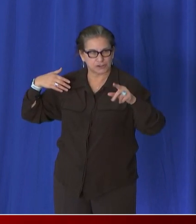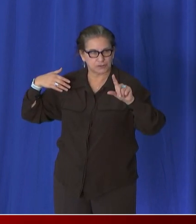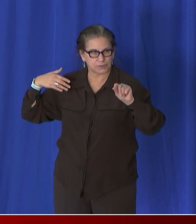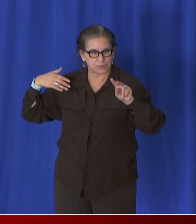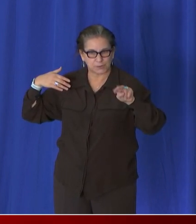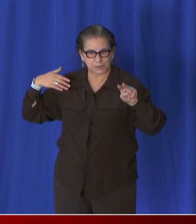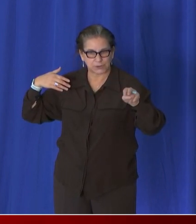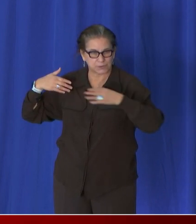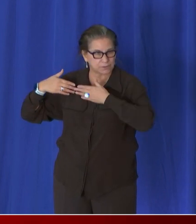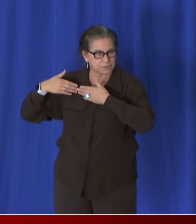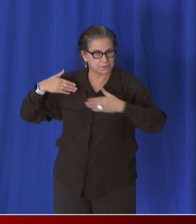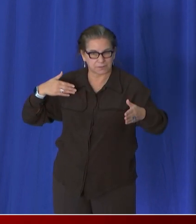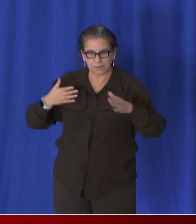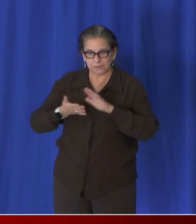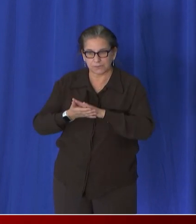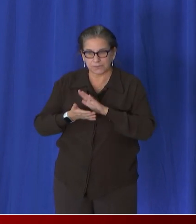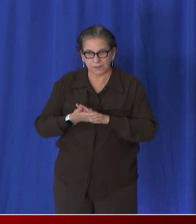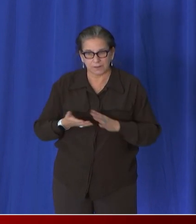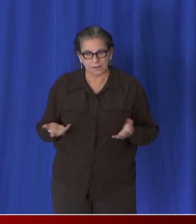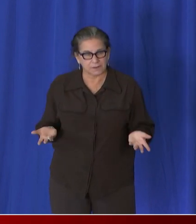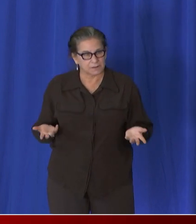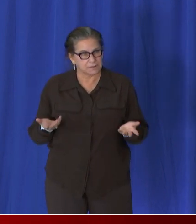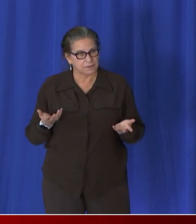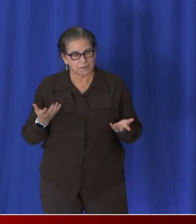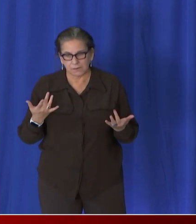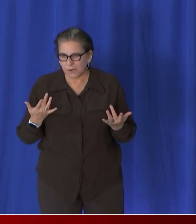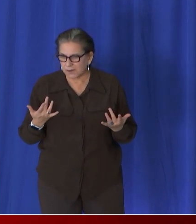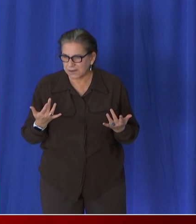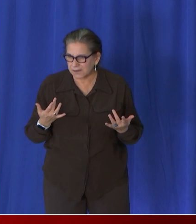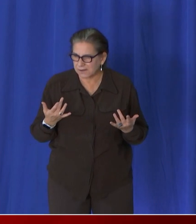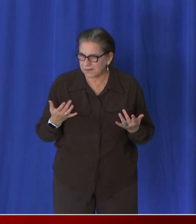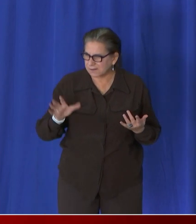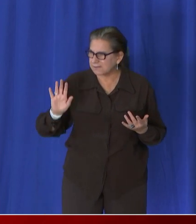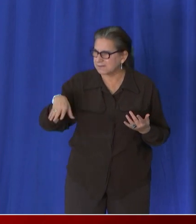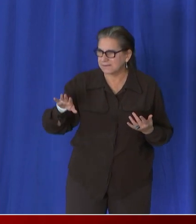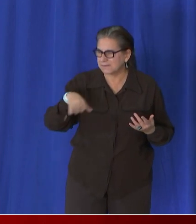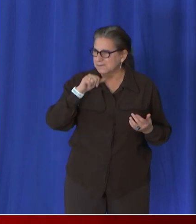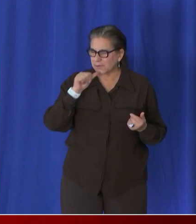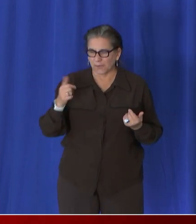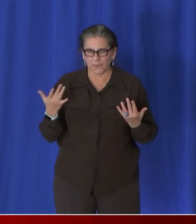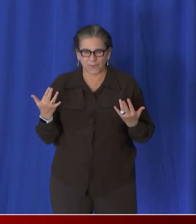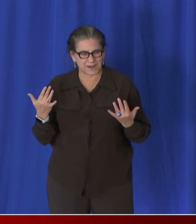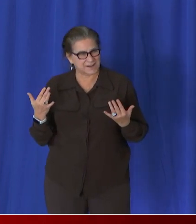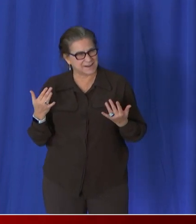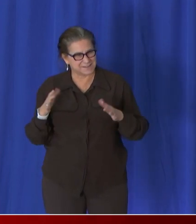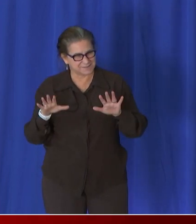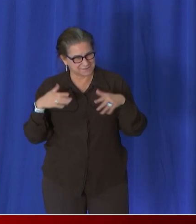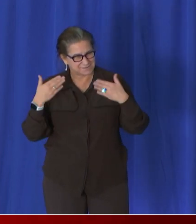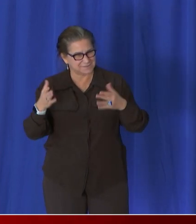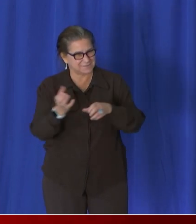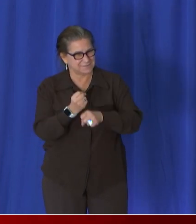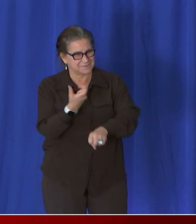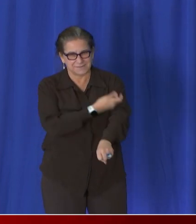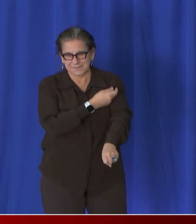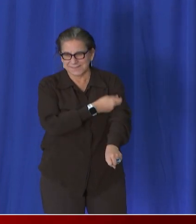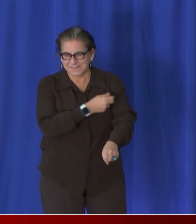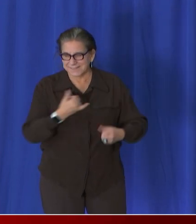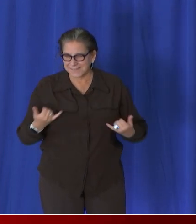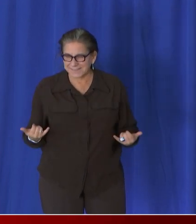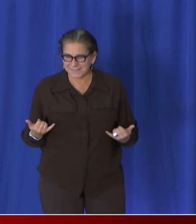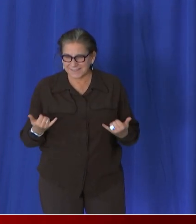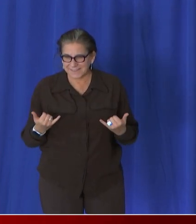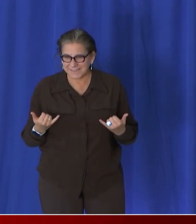to do it. You're going to have to do it if you want to go to public schools. Most of the private schools already require